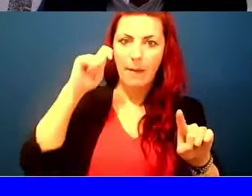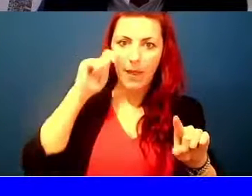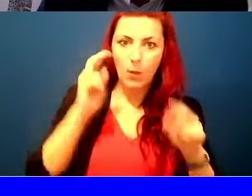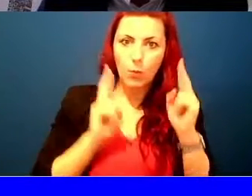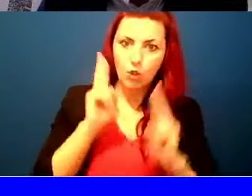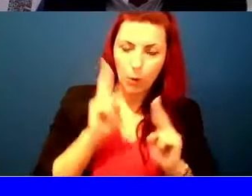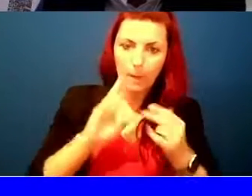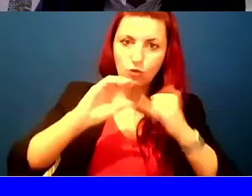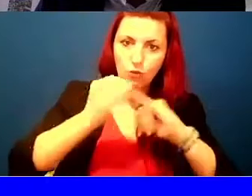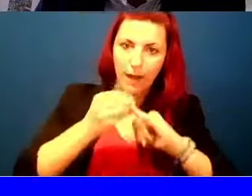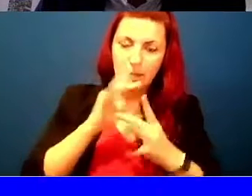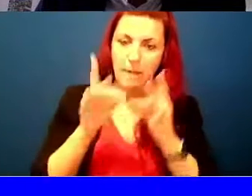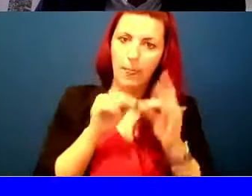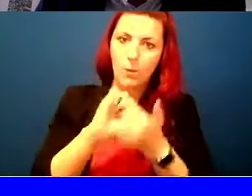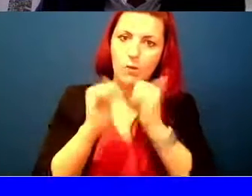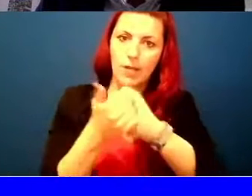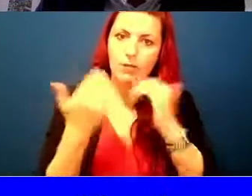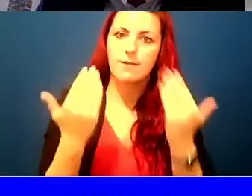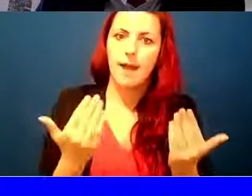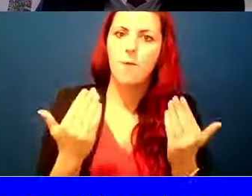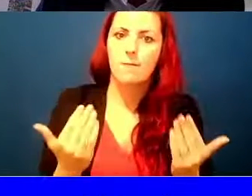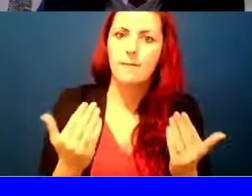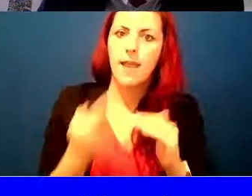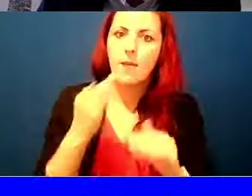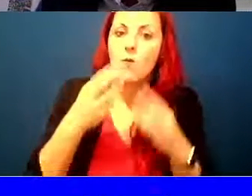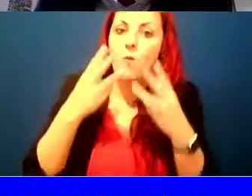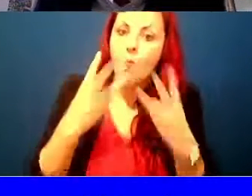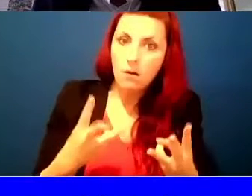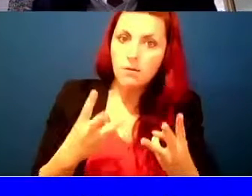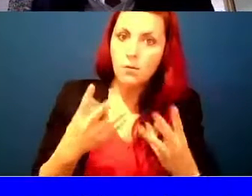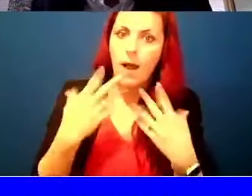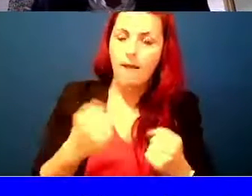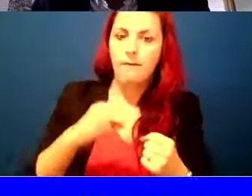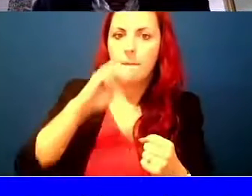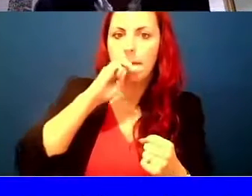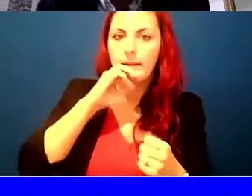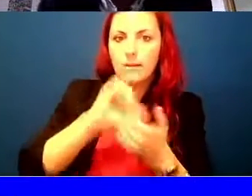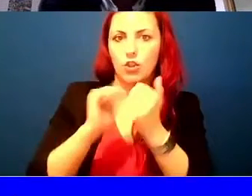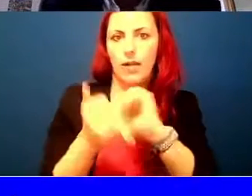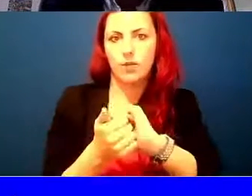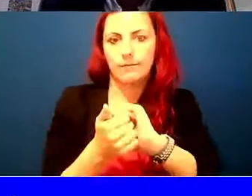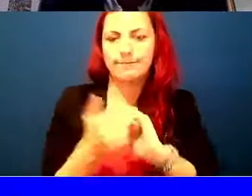our ratification of the convention to be meaningful. Thank you very much.